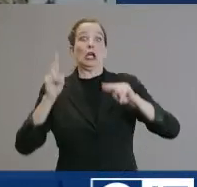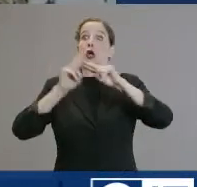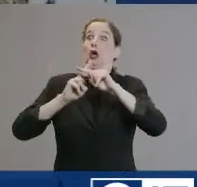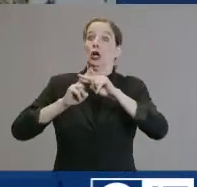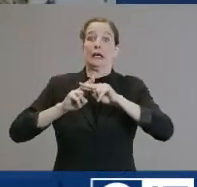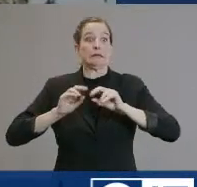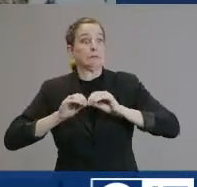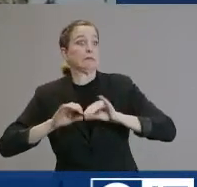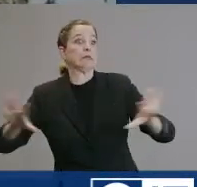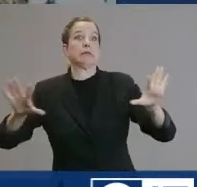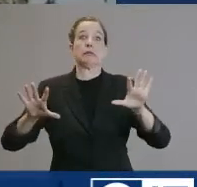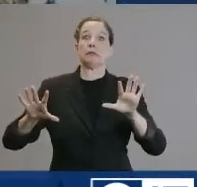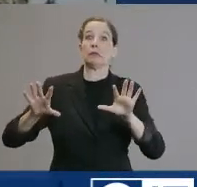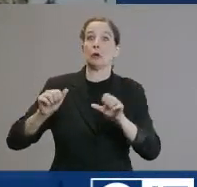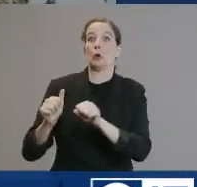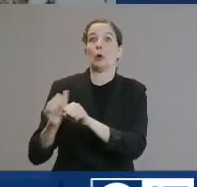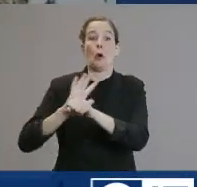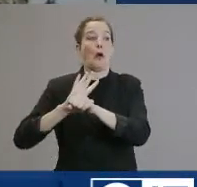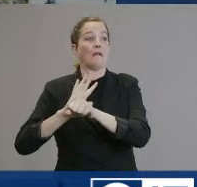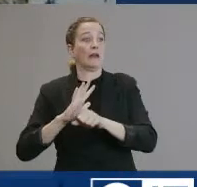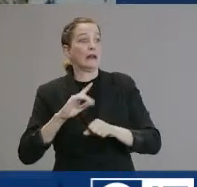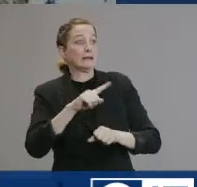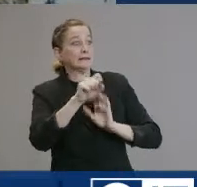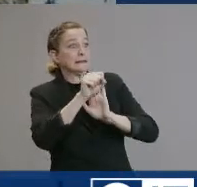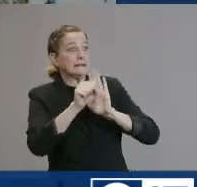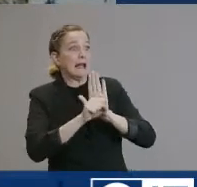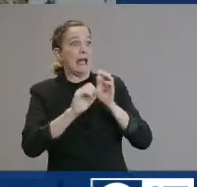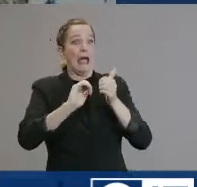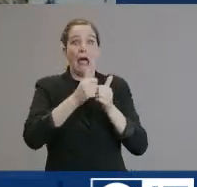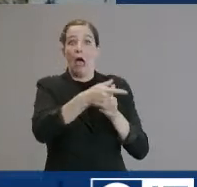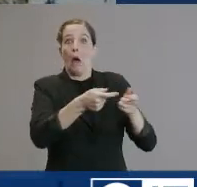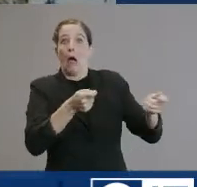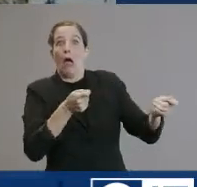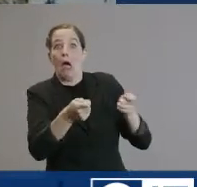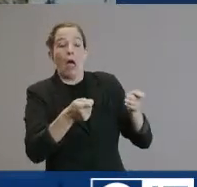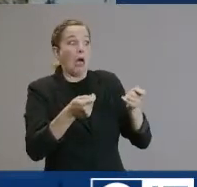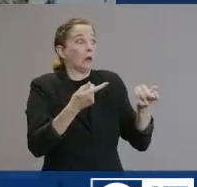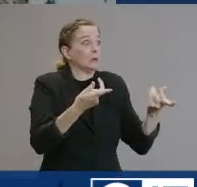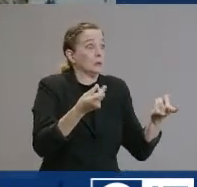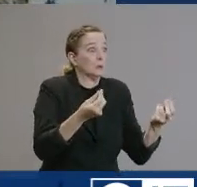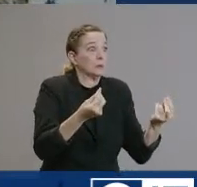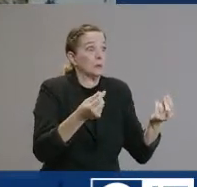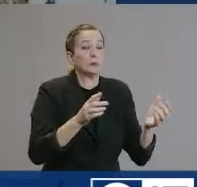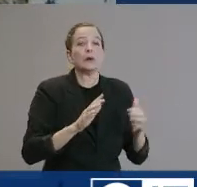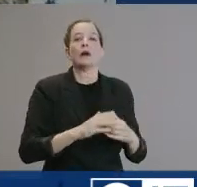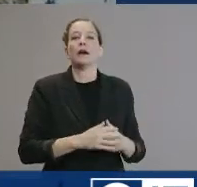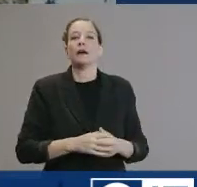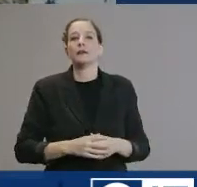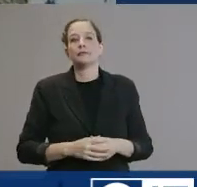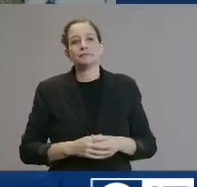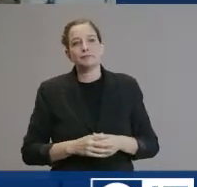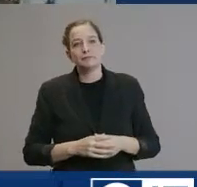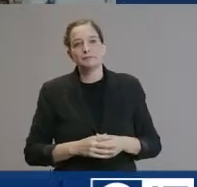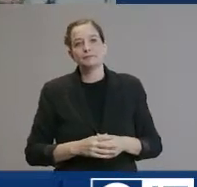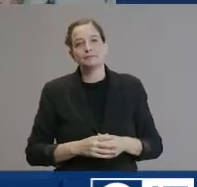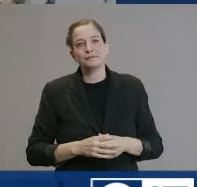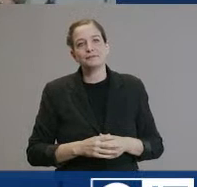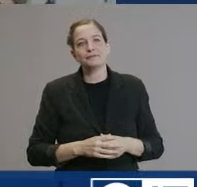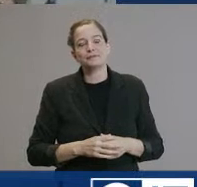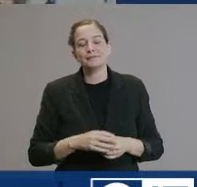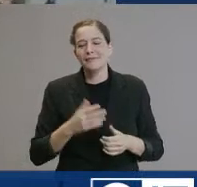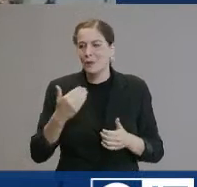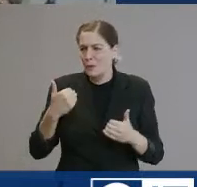managing the COVID-19 crisis. As representatives of the largest health systems representing